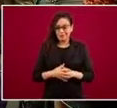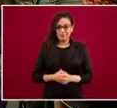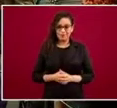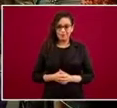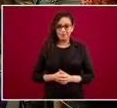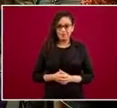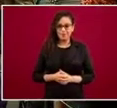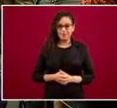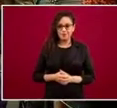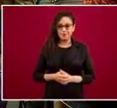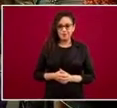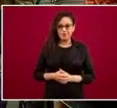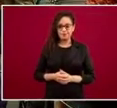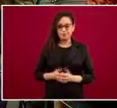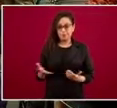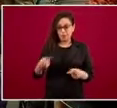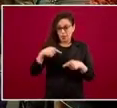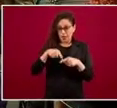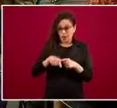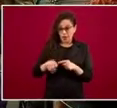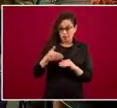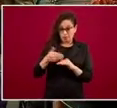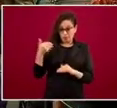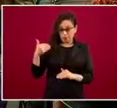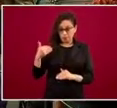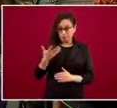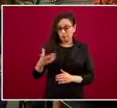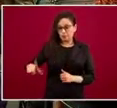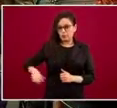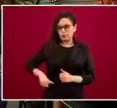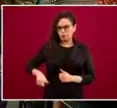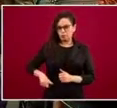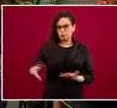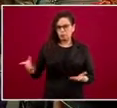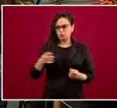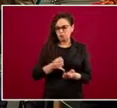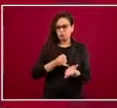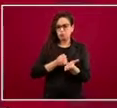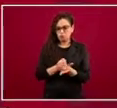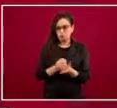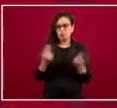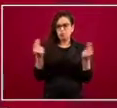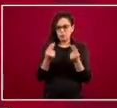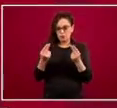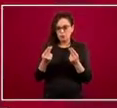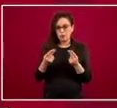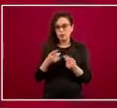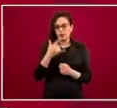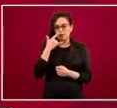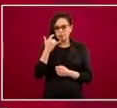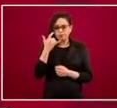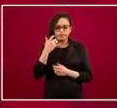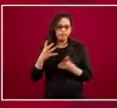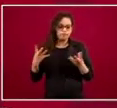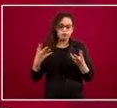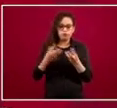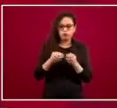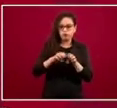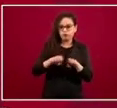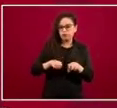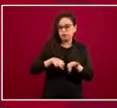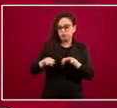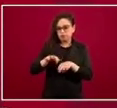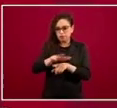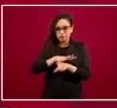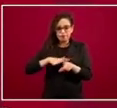this collaboration. Thank you. As you can see, from the very beginning, the government decided